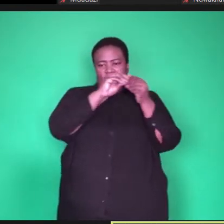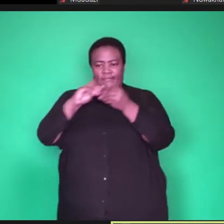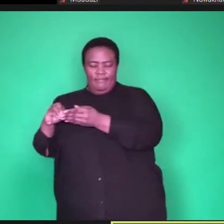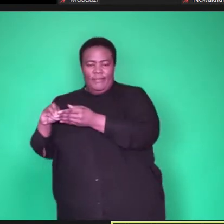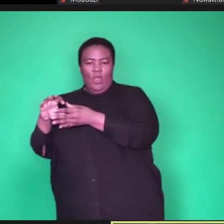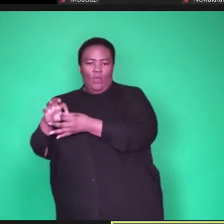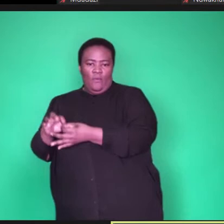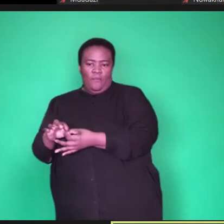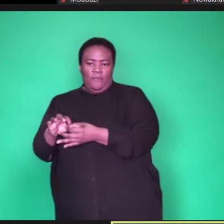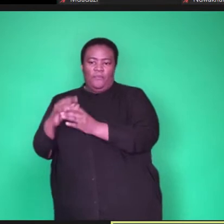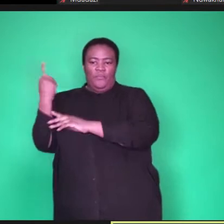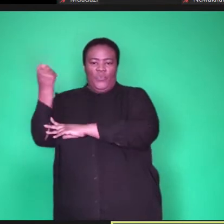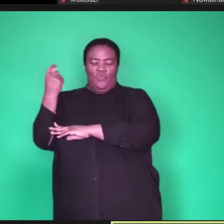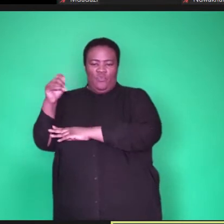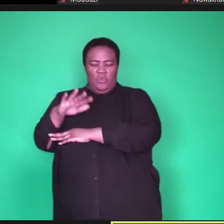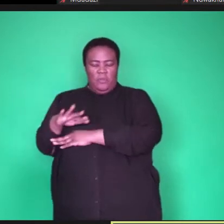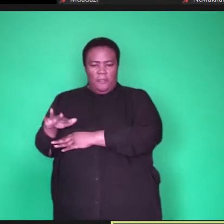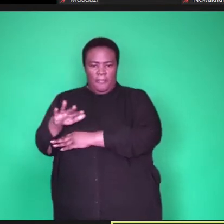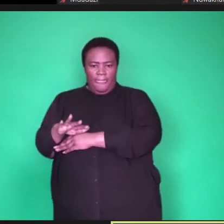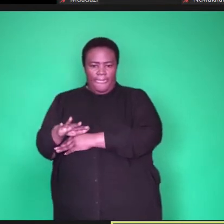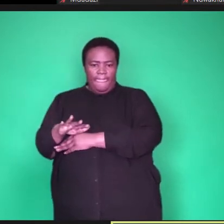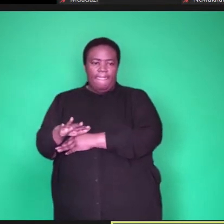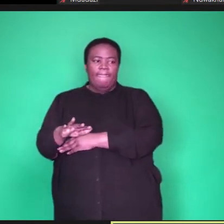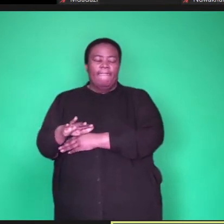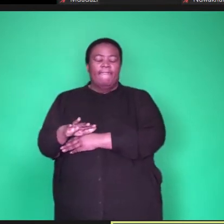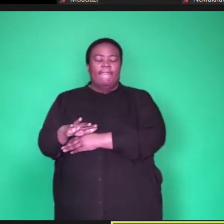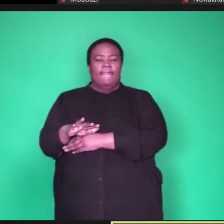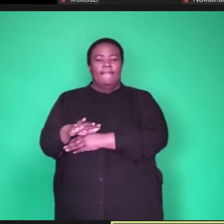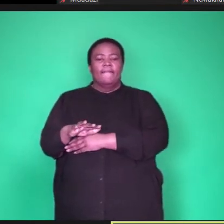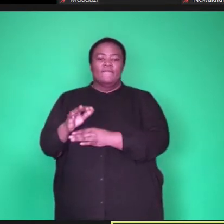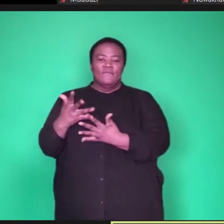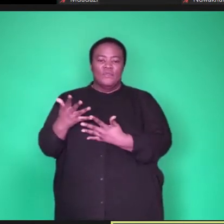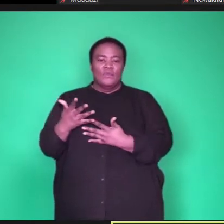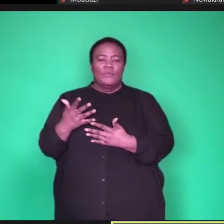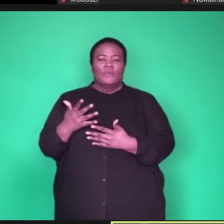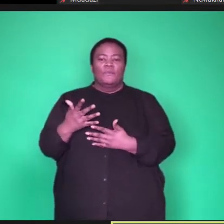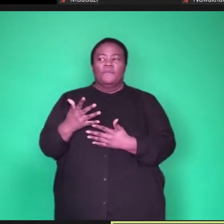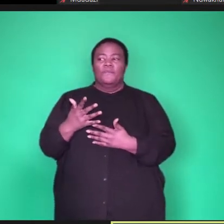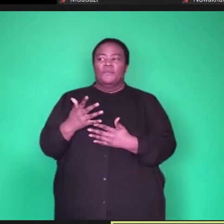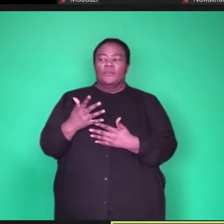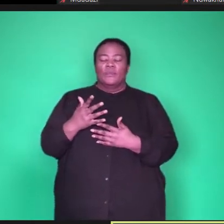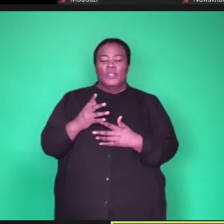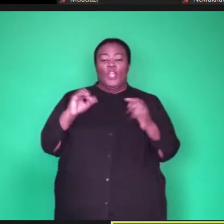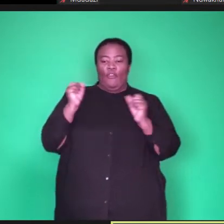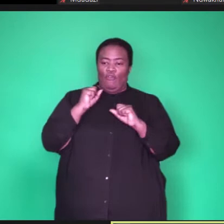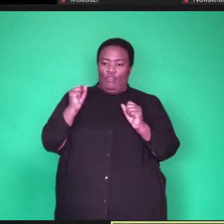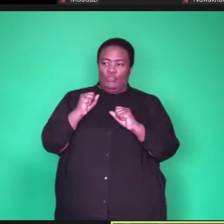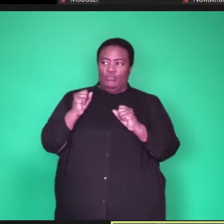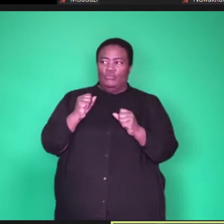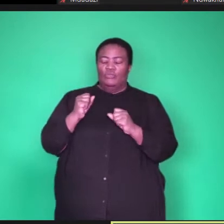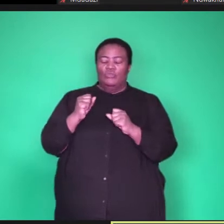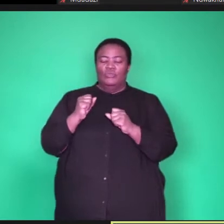people, successful migrants love sending back a fridge, because that's a good support for the house.